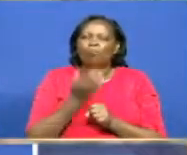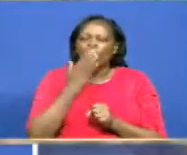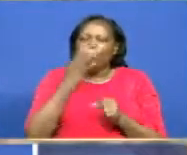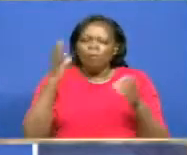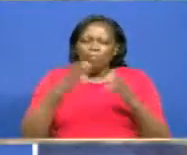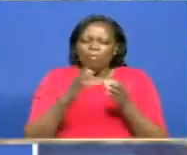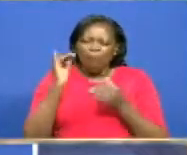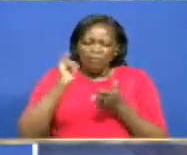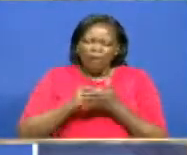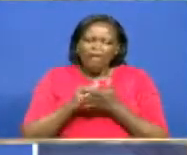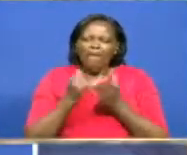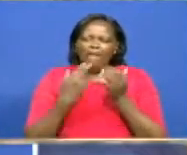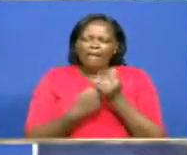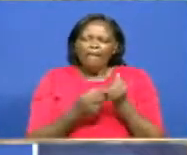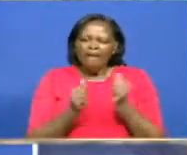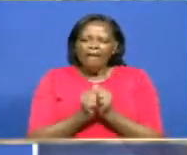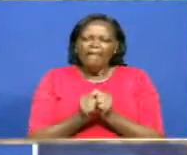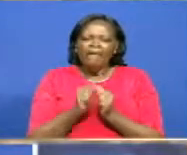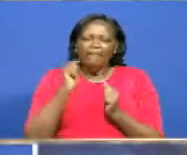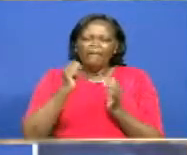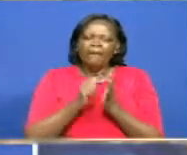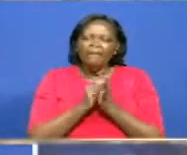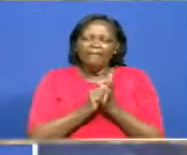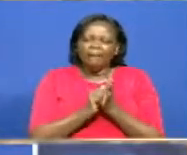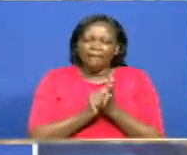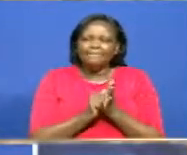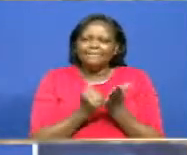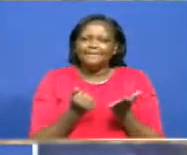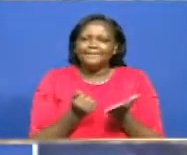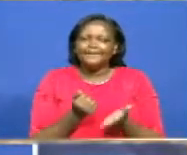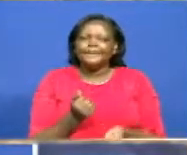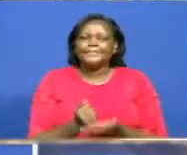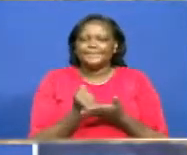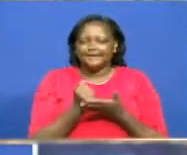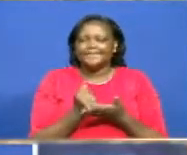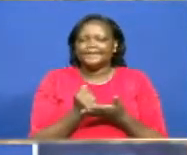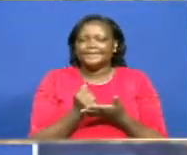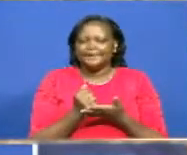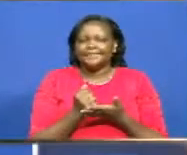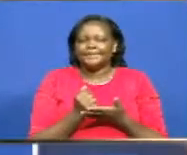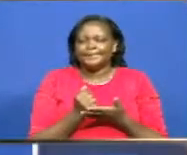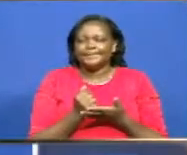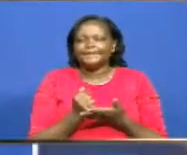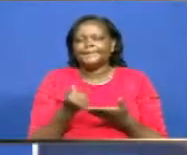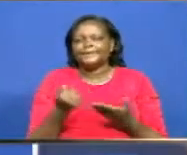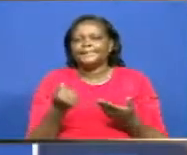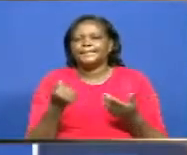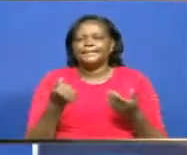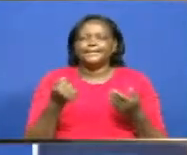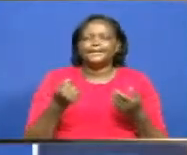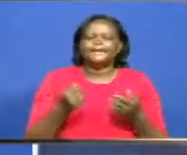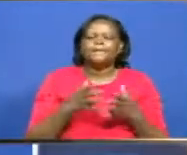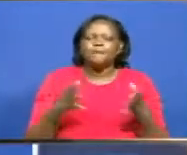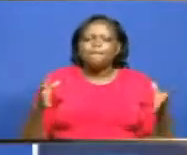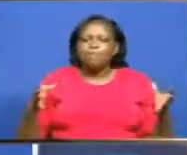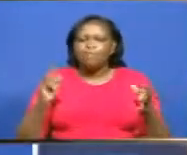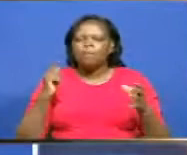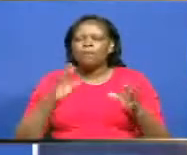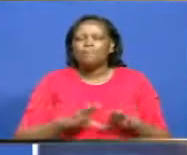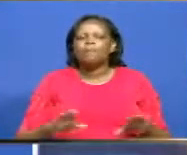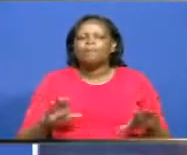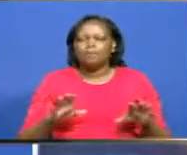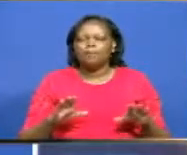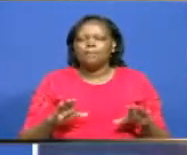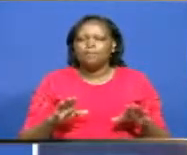partnership with Kenya Railways will position the company strategically to conquer the Kenyan sugar market and ultimately increase the company's market